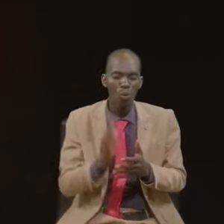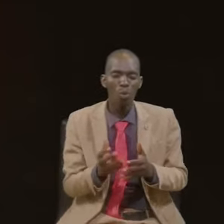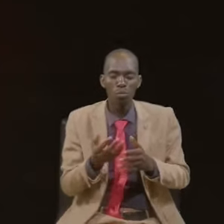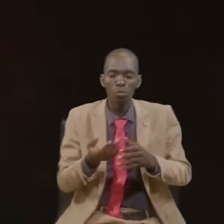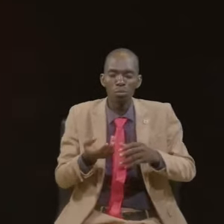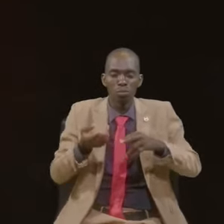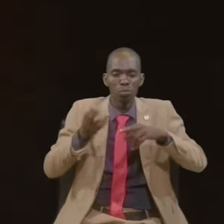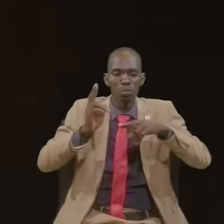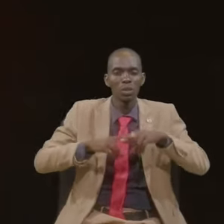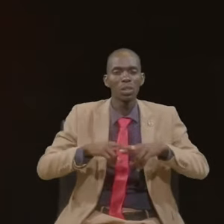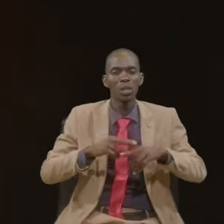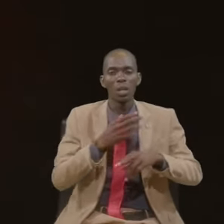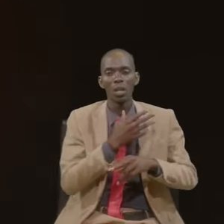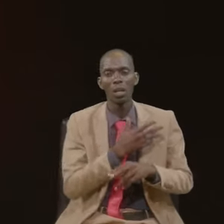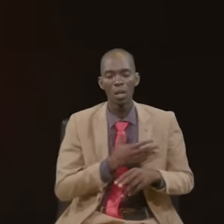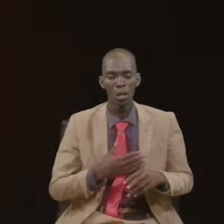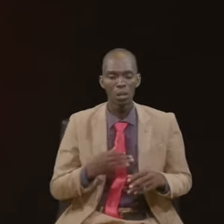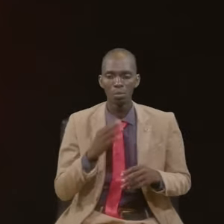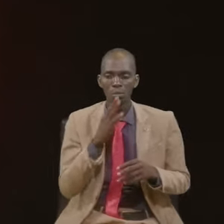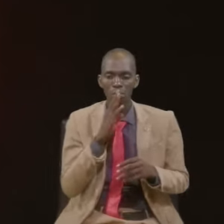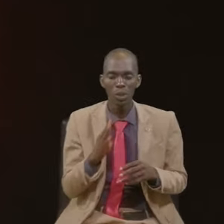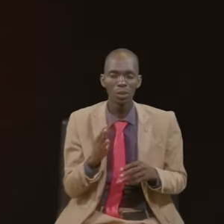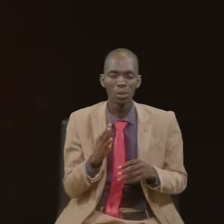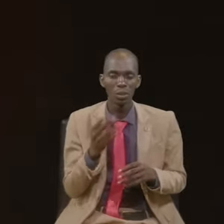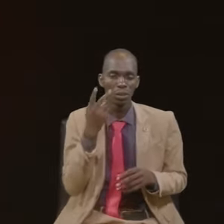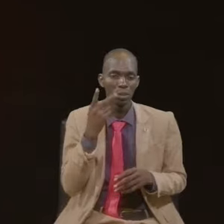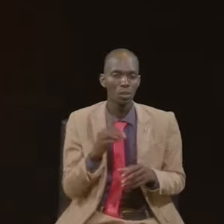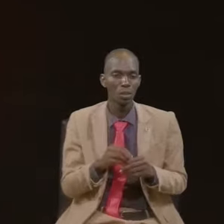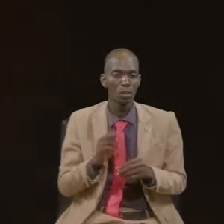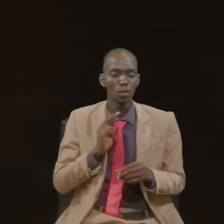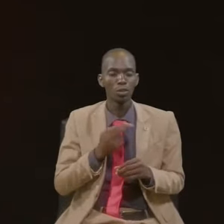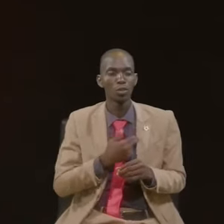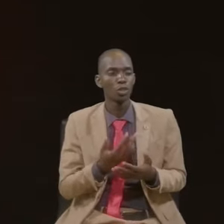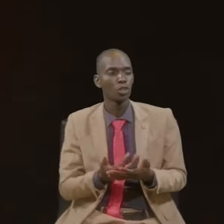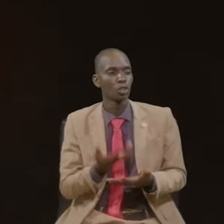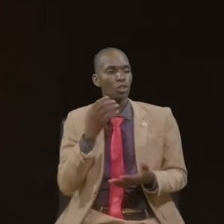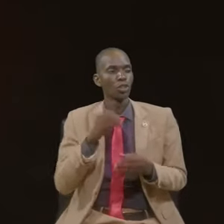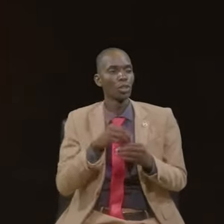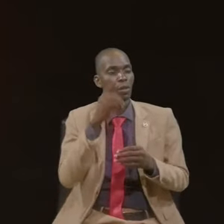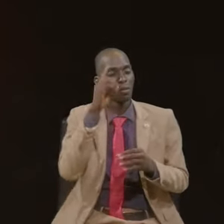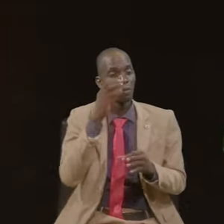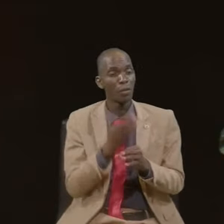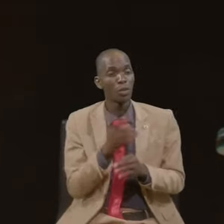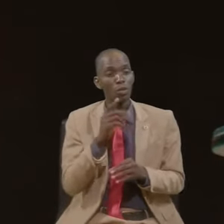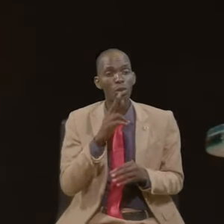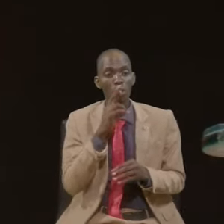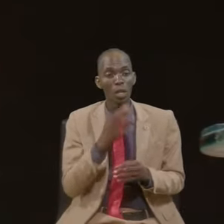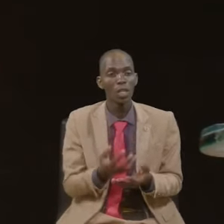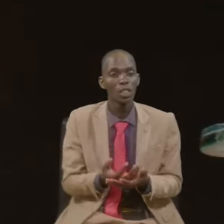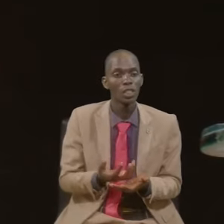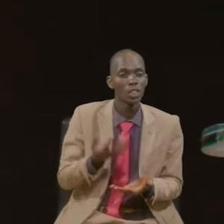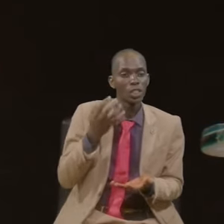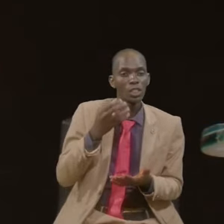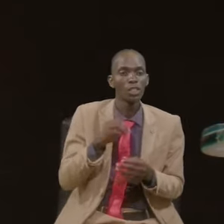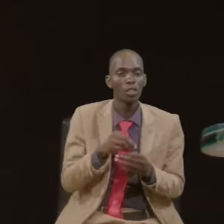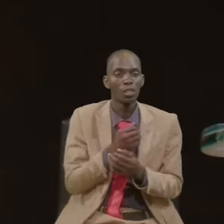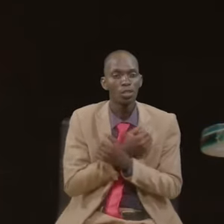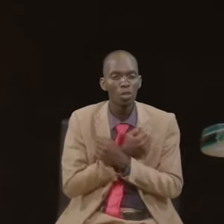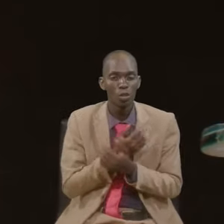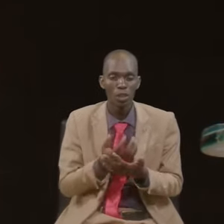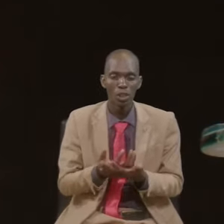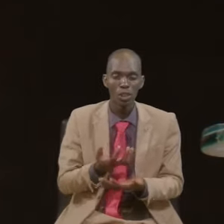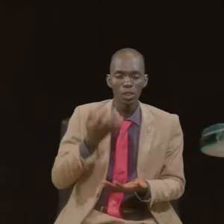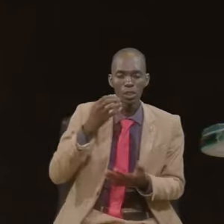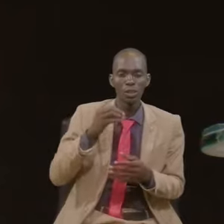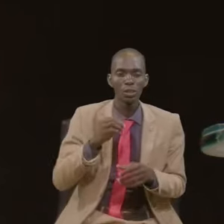be pronounced in us. Rich in faith, you are rich in love, you are rich in joy.